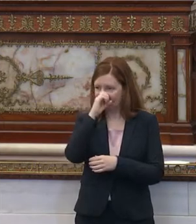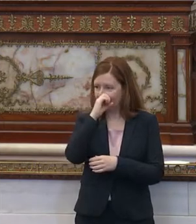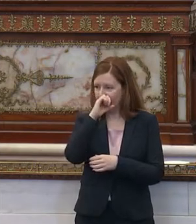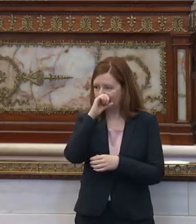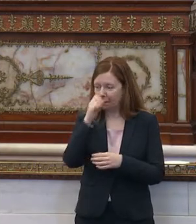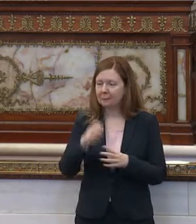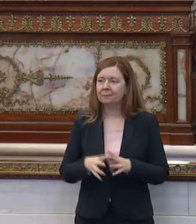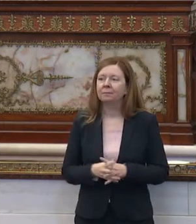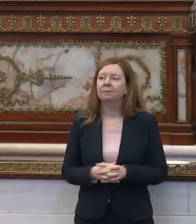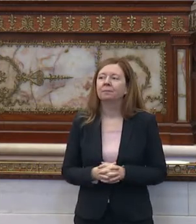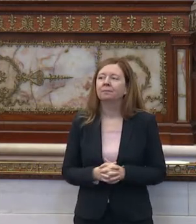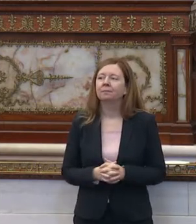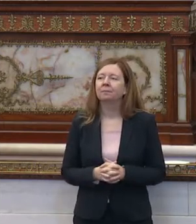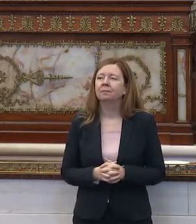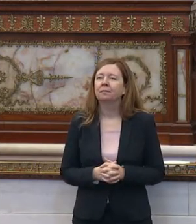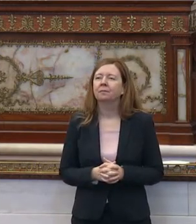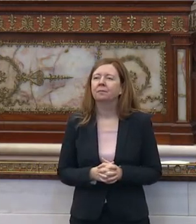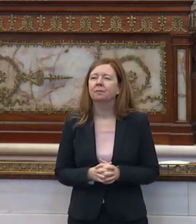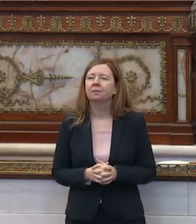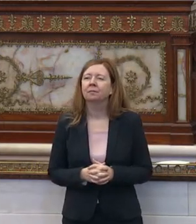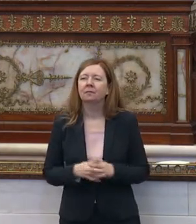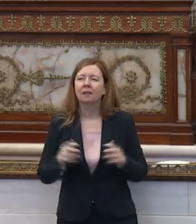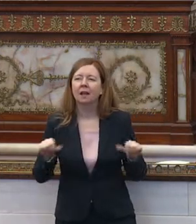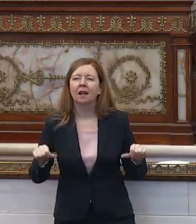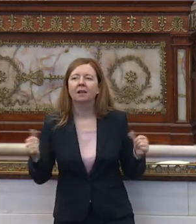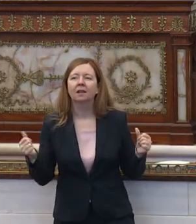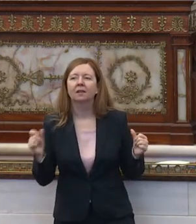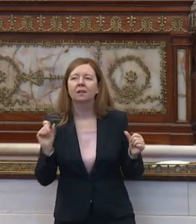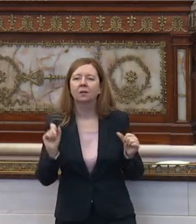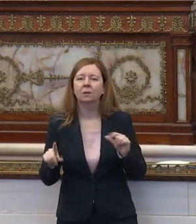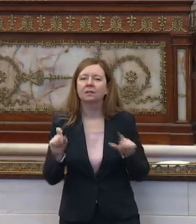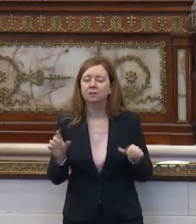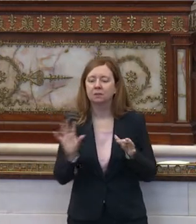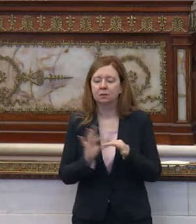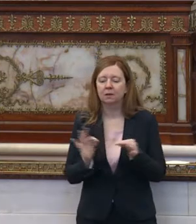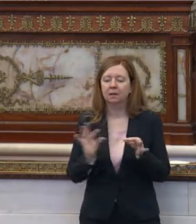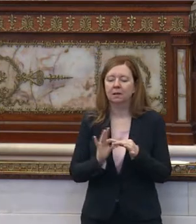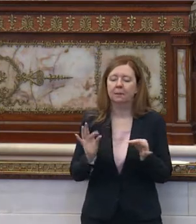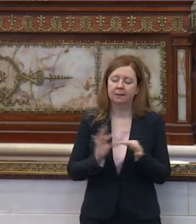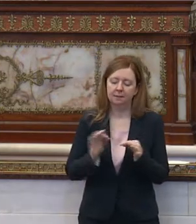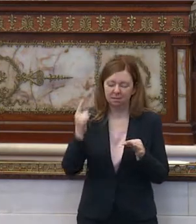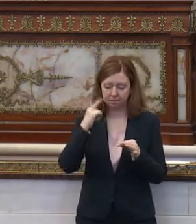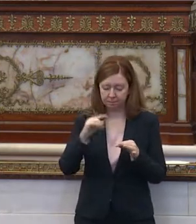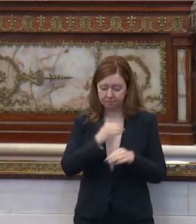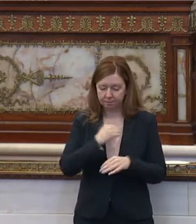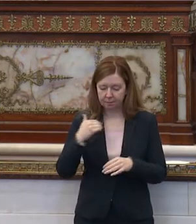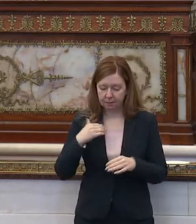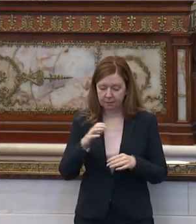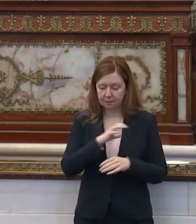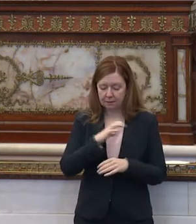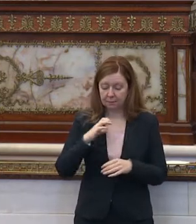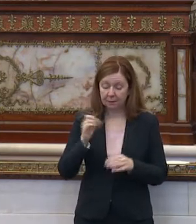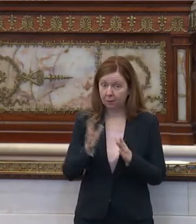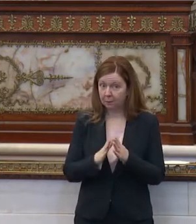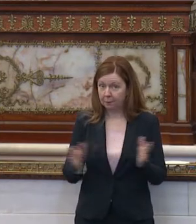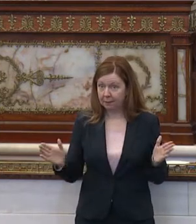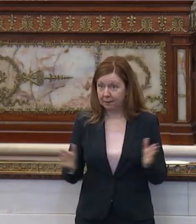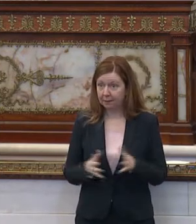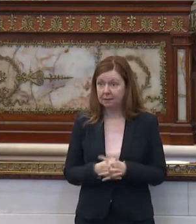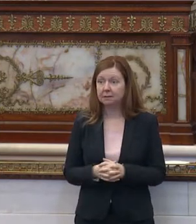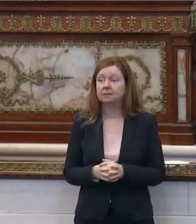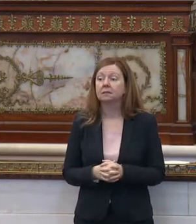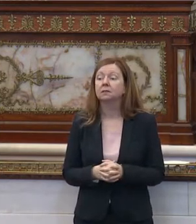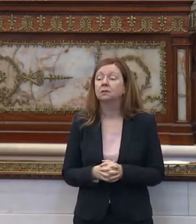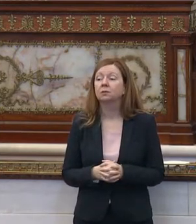Are there any other questions or comments for from members of the committee or the public.